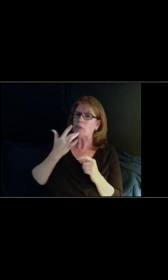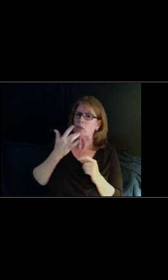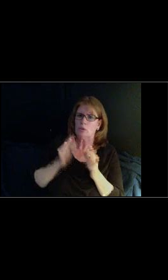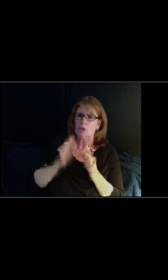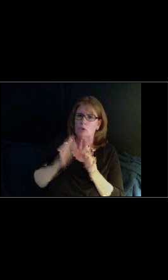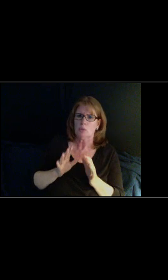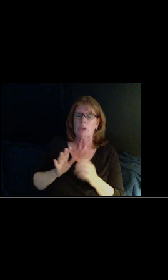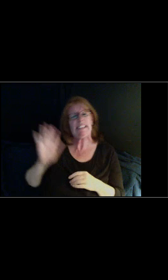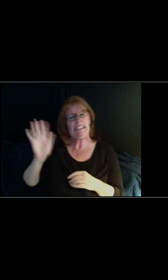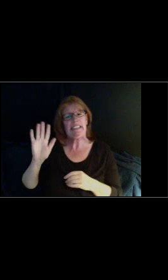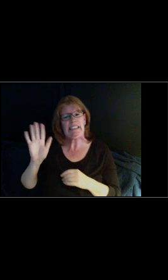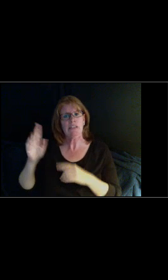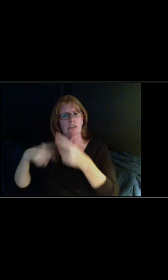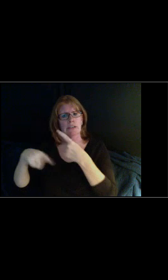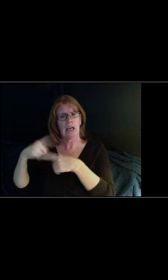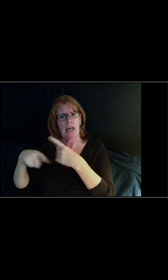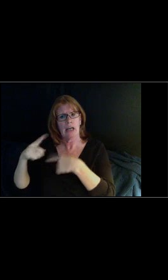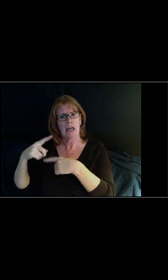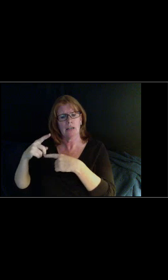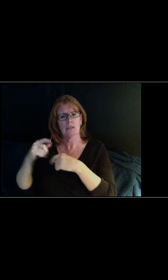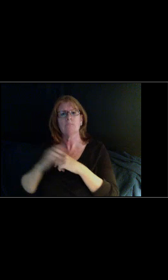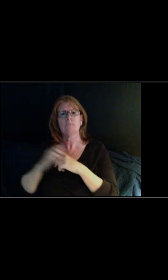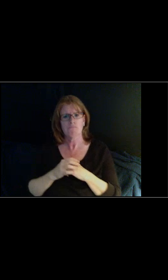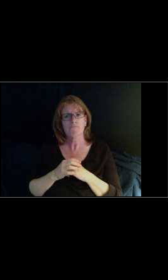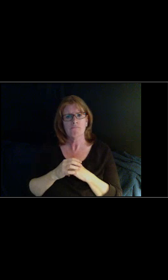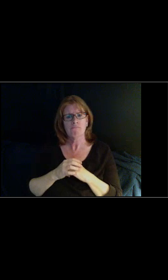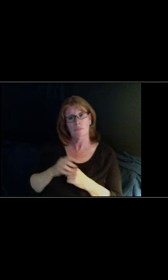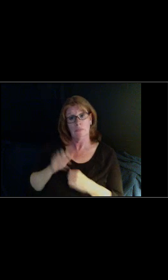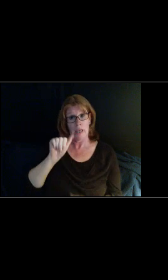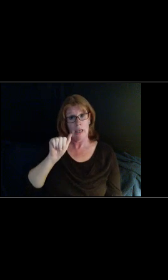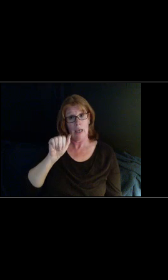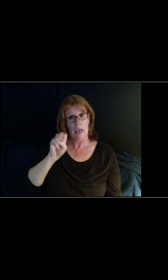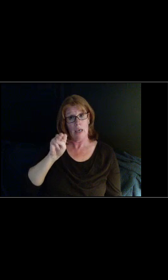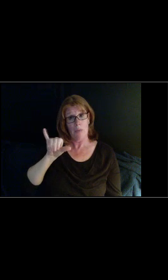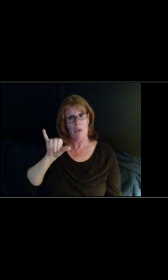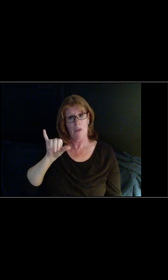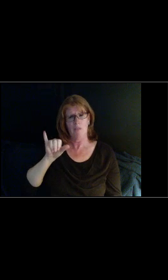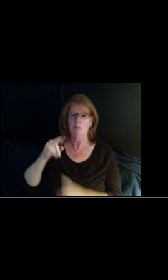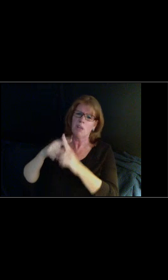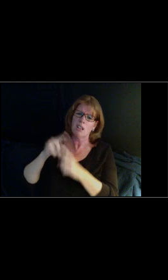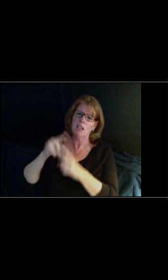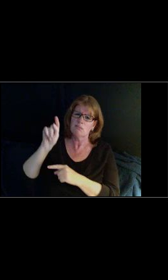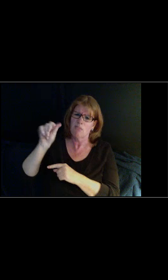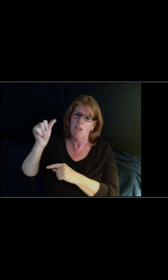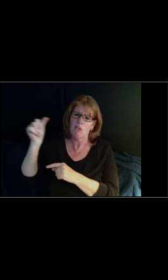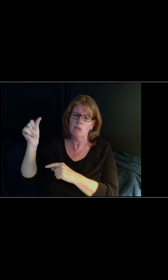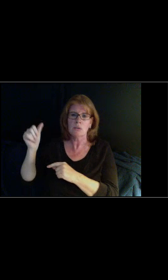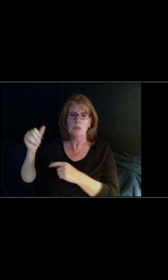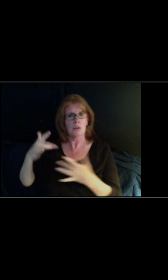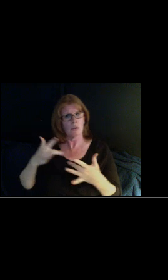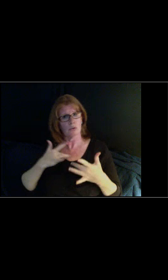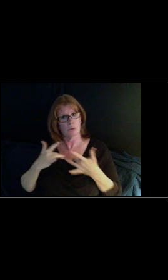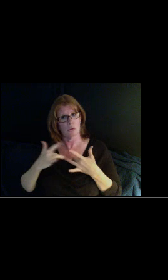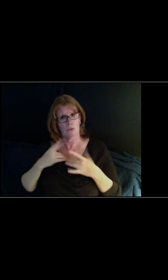However, when it came to signing my presentation, I had asked for interpreters.